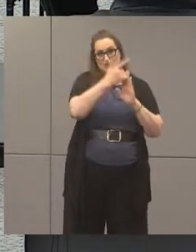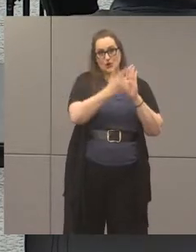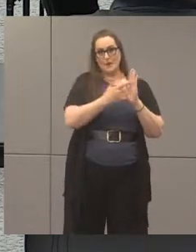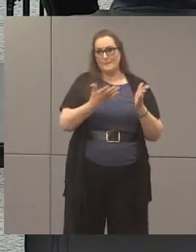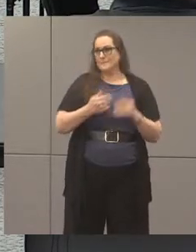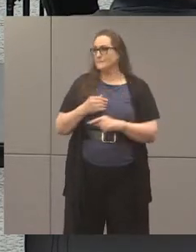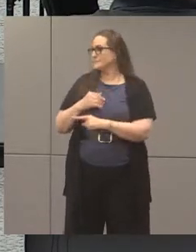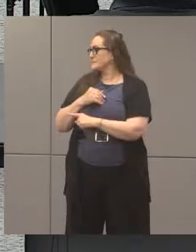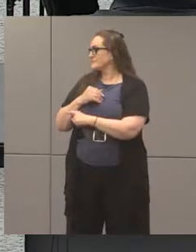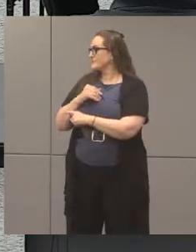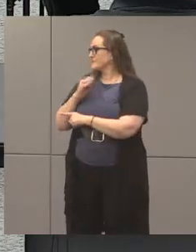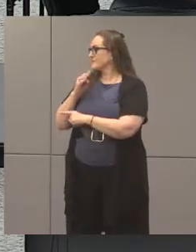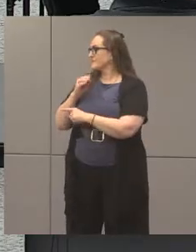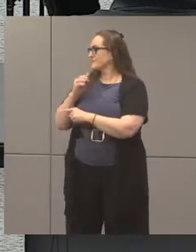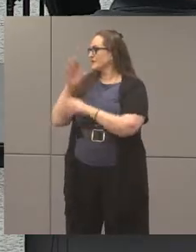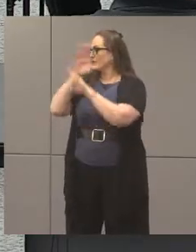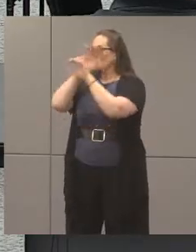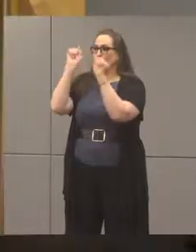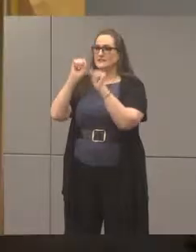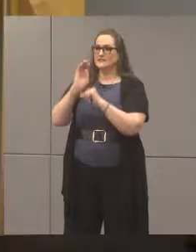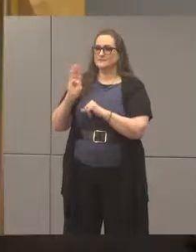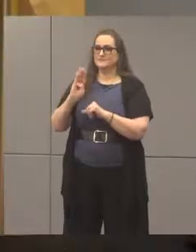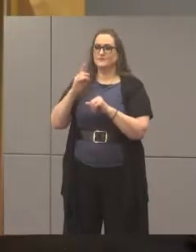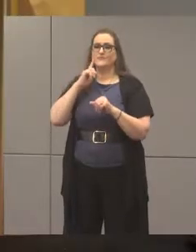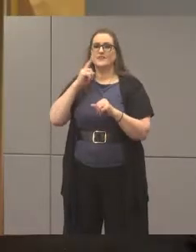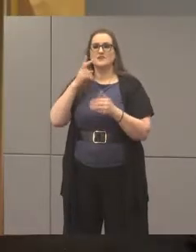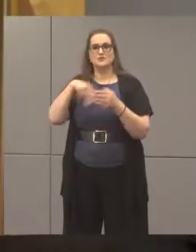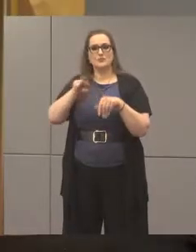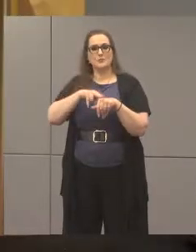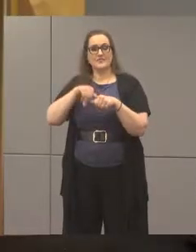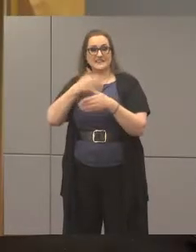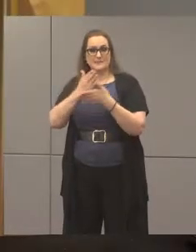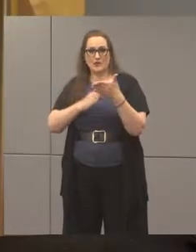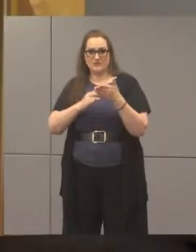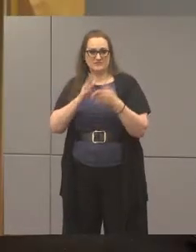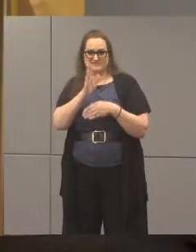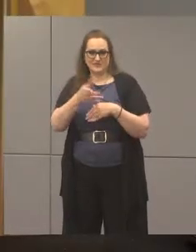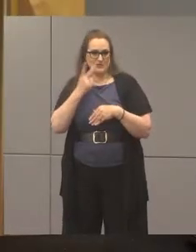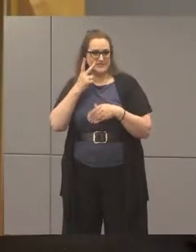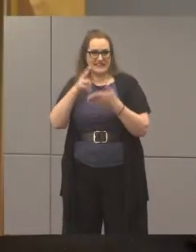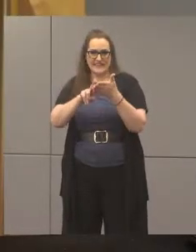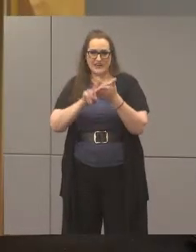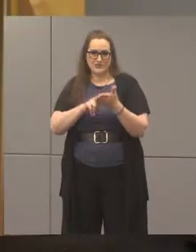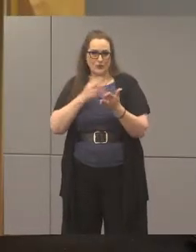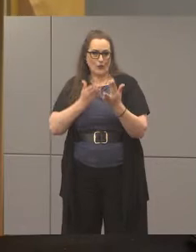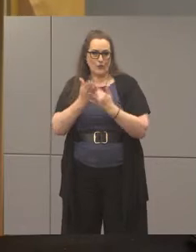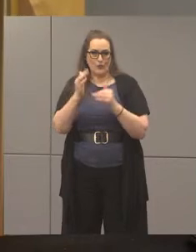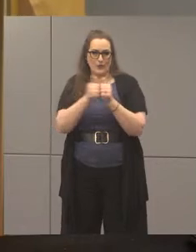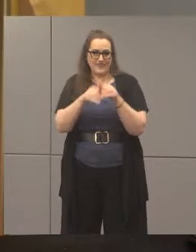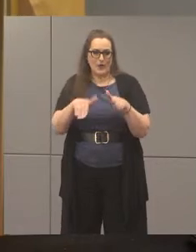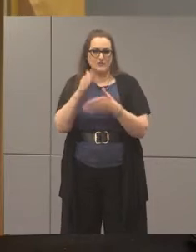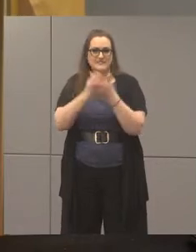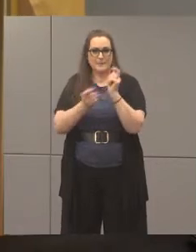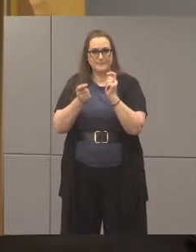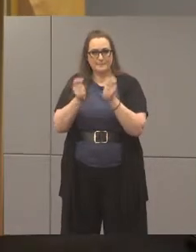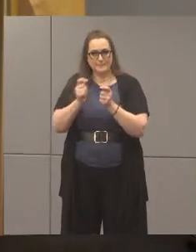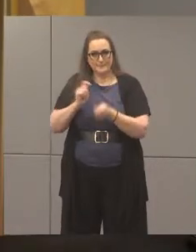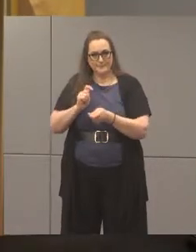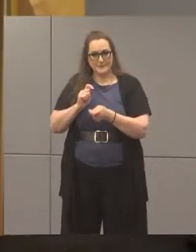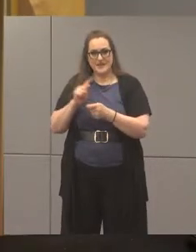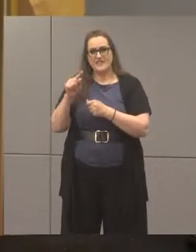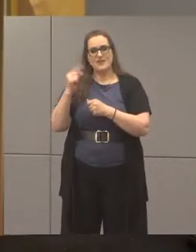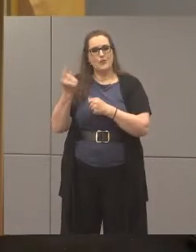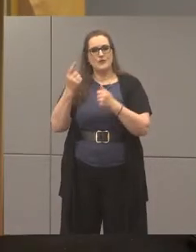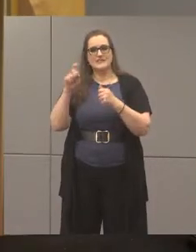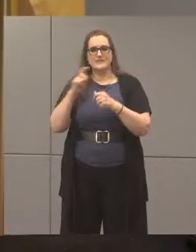And usually that's a part of it. I've not seen any of contracts that go through without some changes that are made. They always